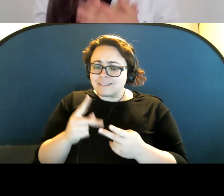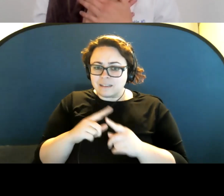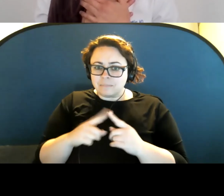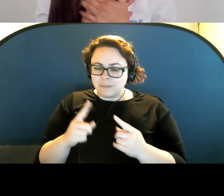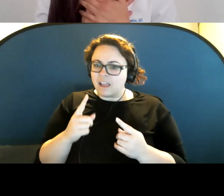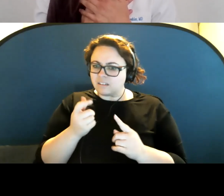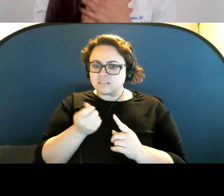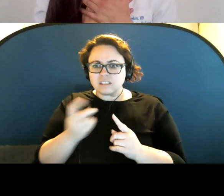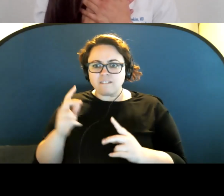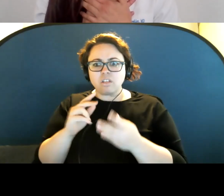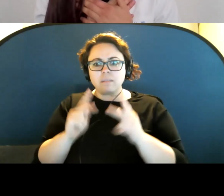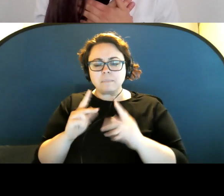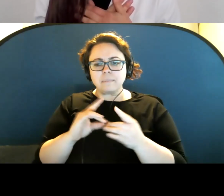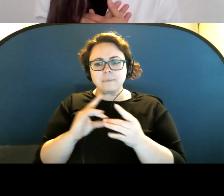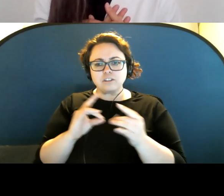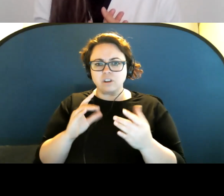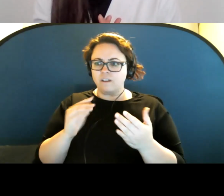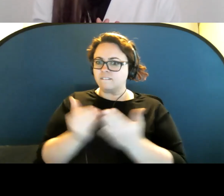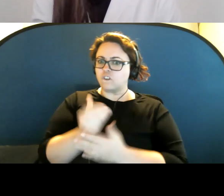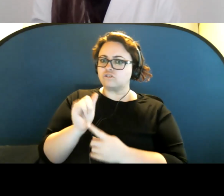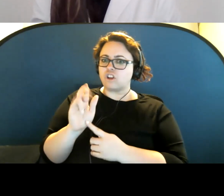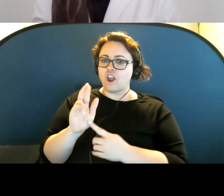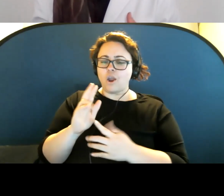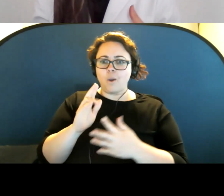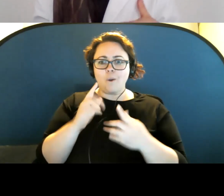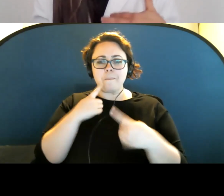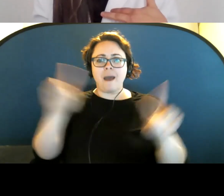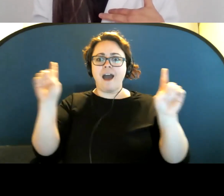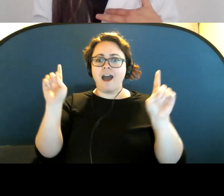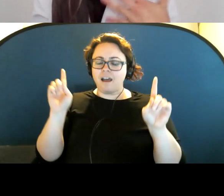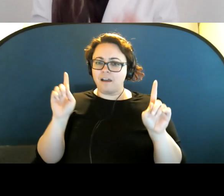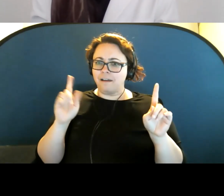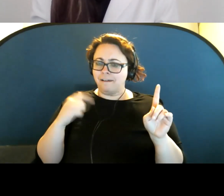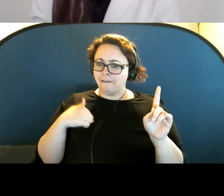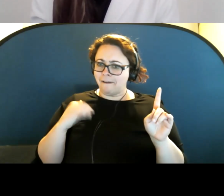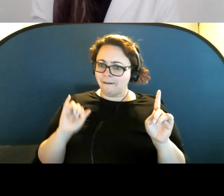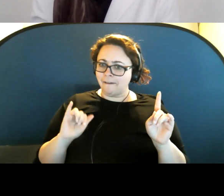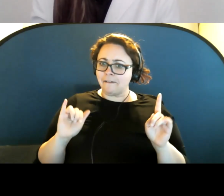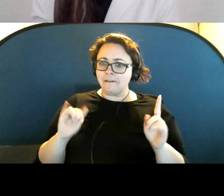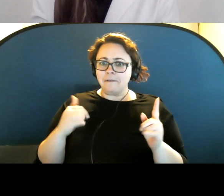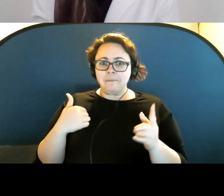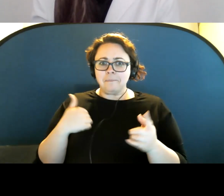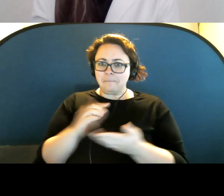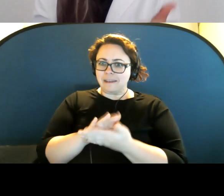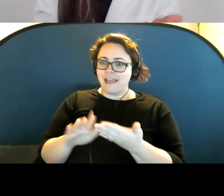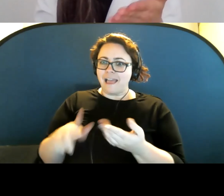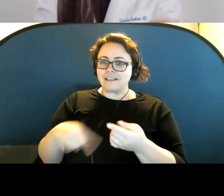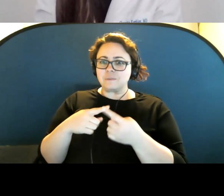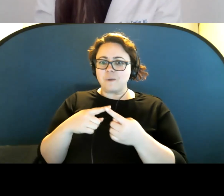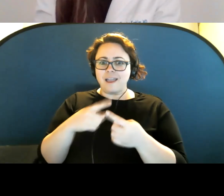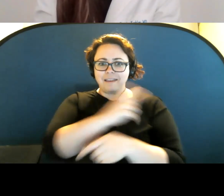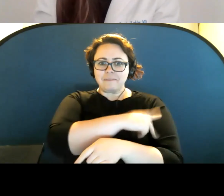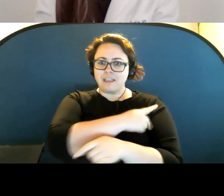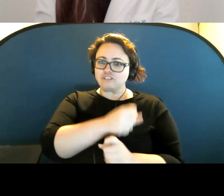I thought, wow, this is a really good facility. I feel really happy when one of my patients is placed here. But even